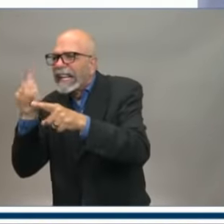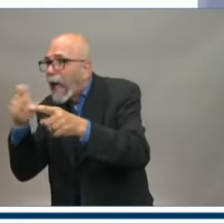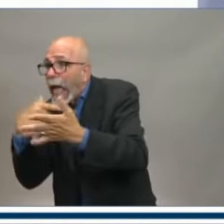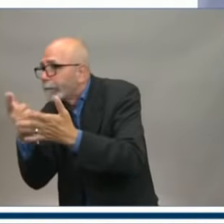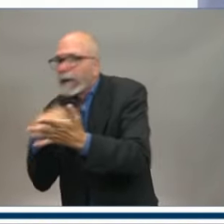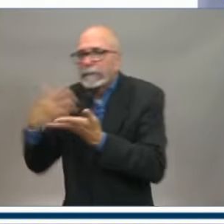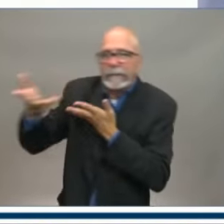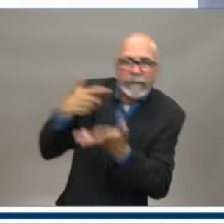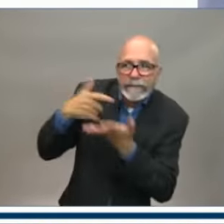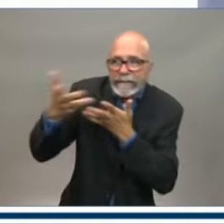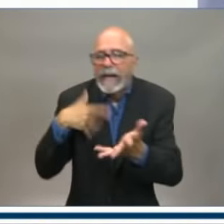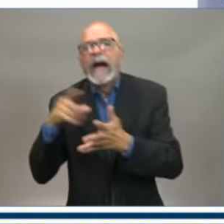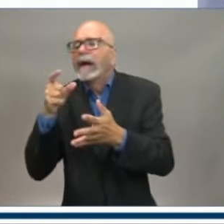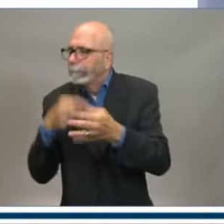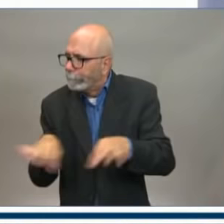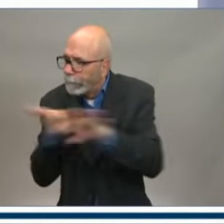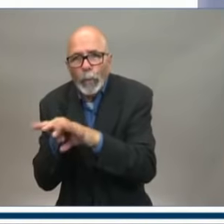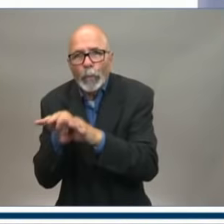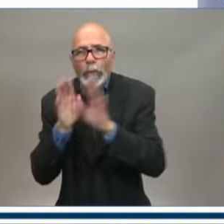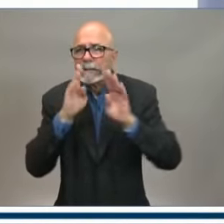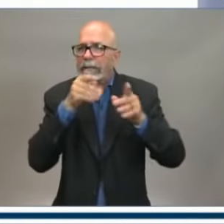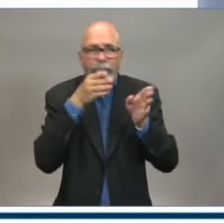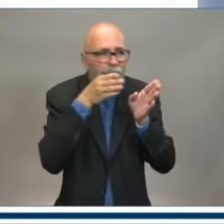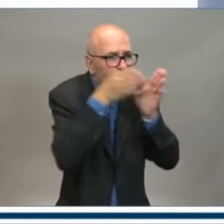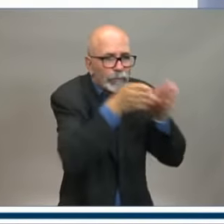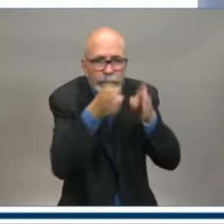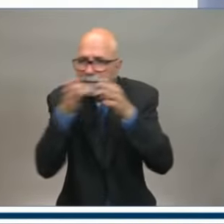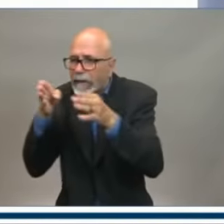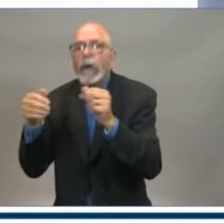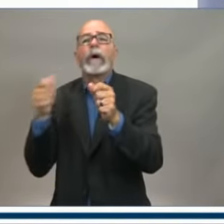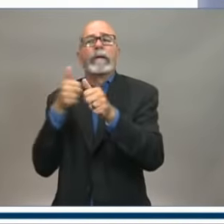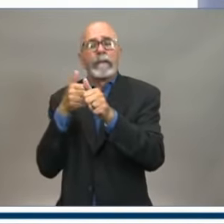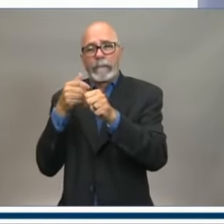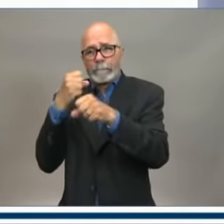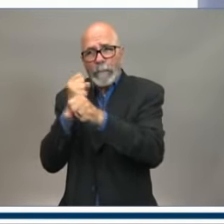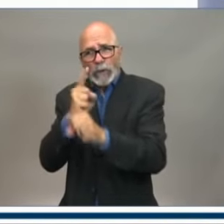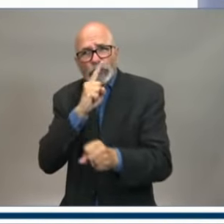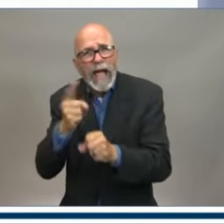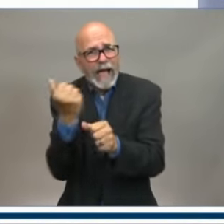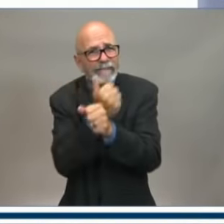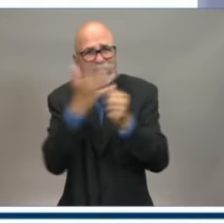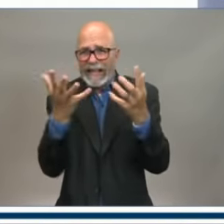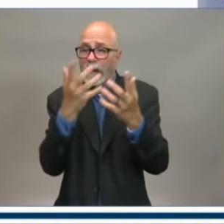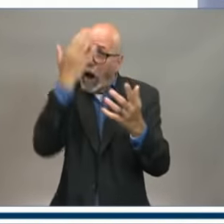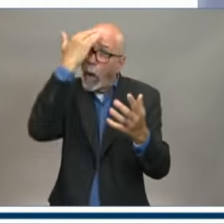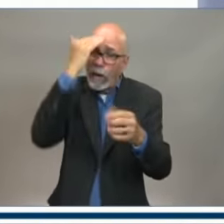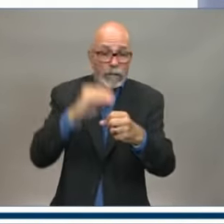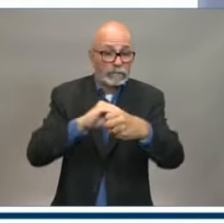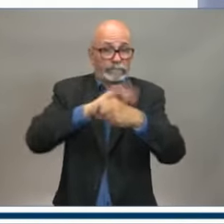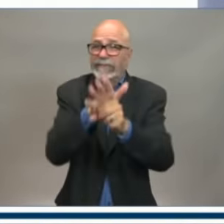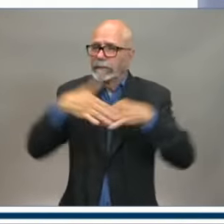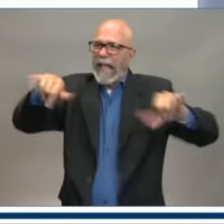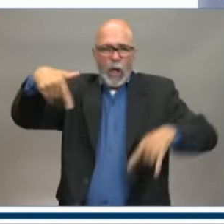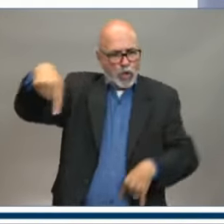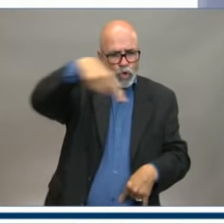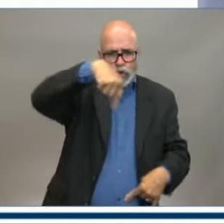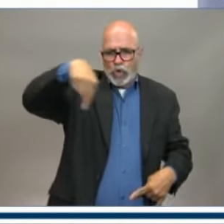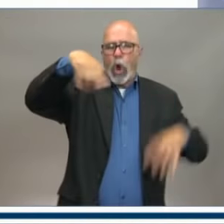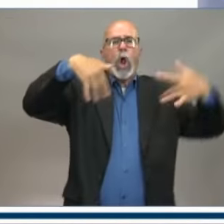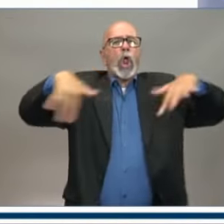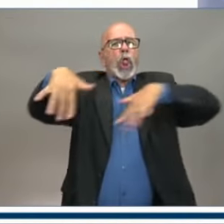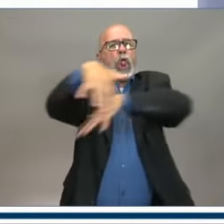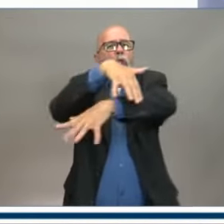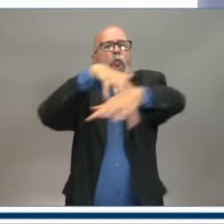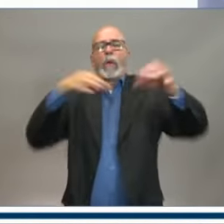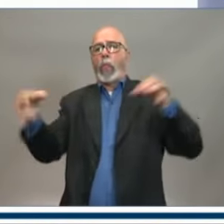continuing to remind Nova Scotians that to follow the public health protocols, because COVID is still here. Even though the numbers are low, COVID is still here, and it's critical